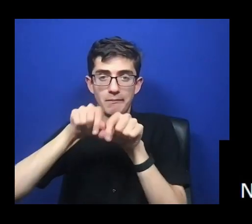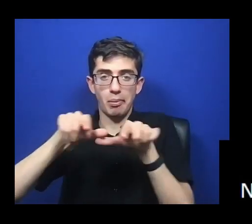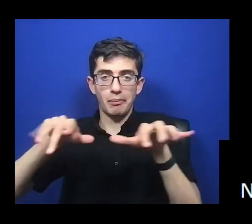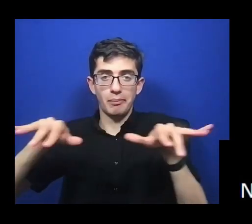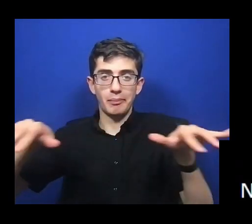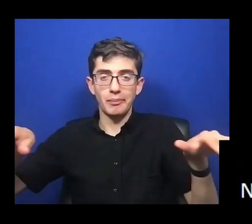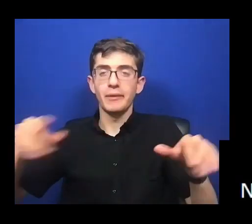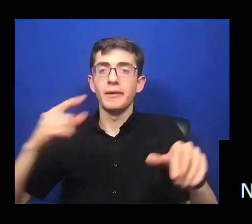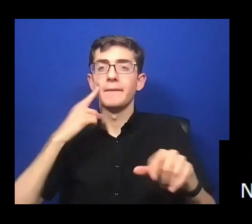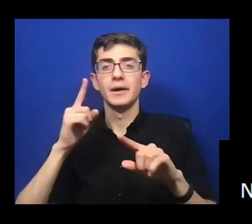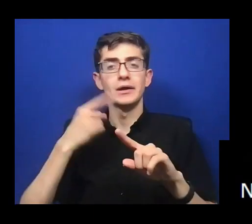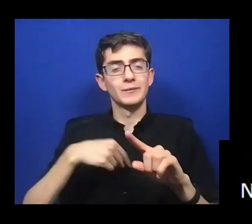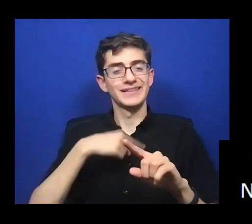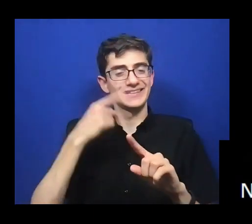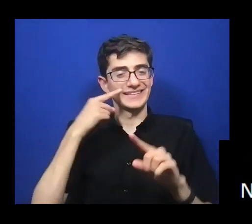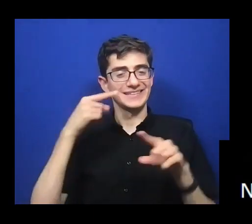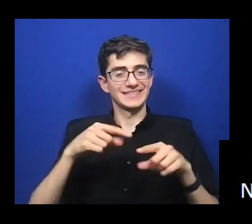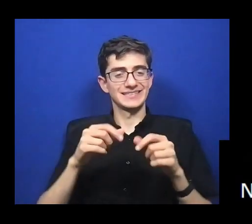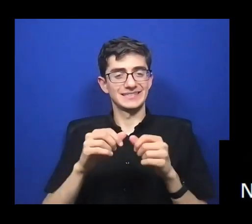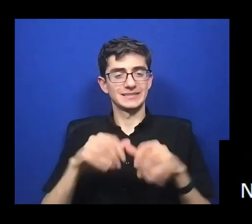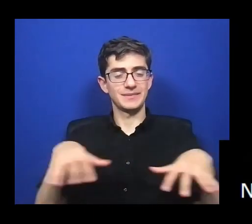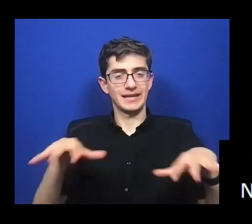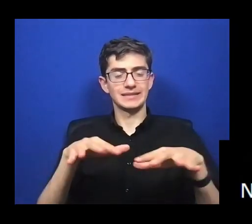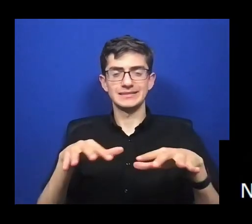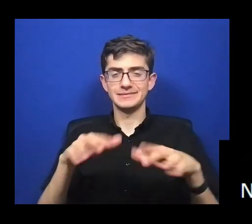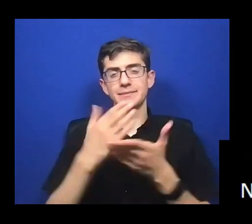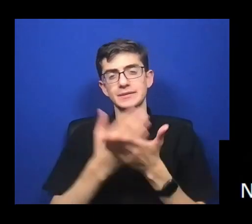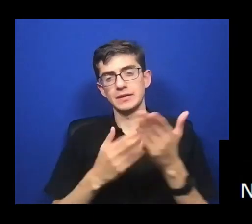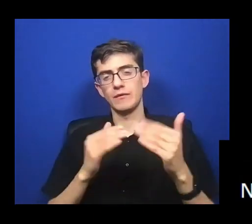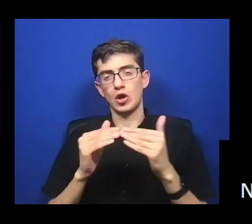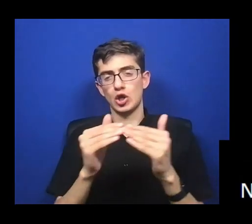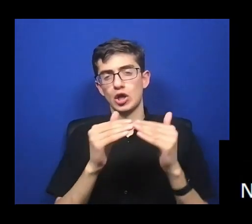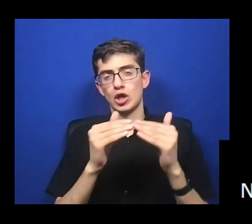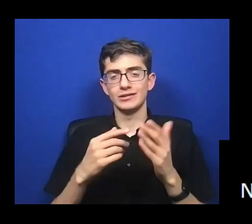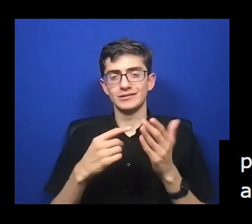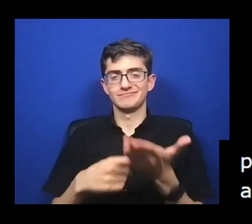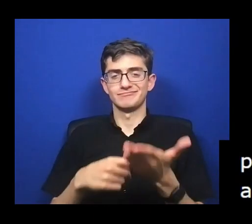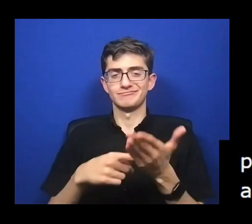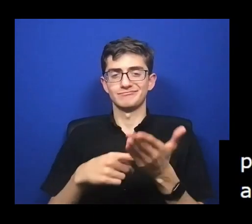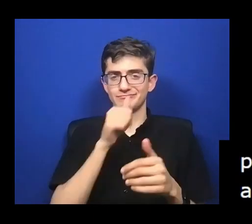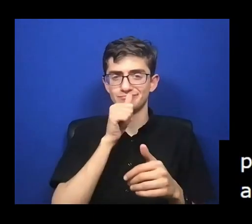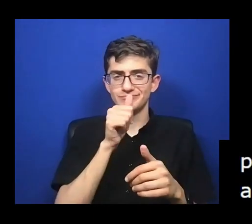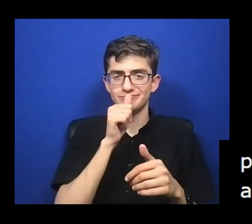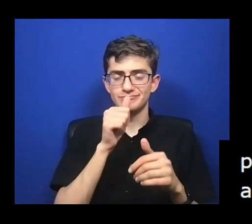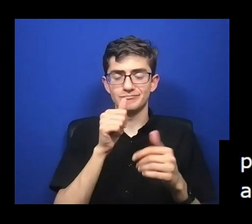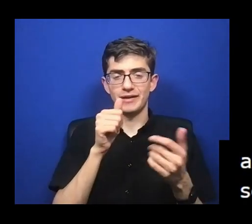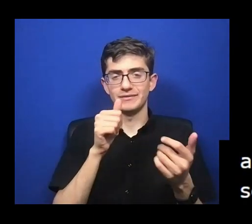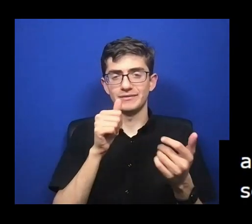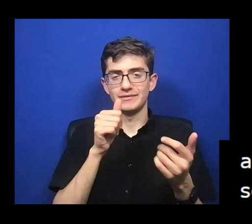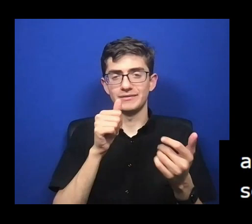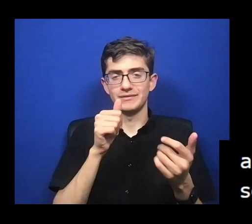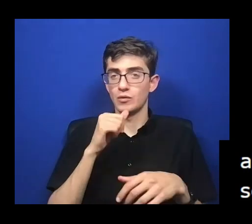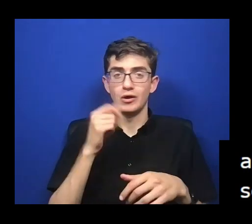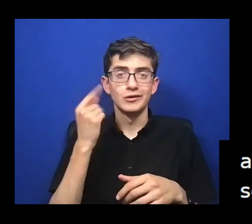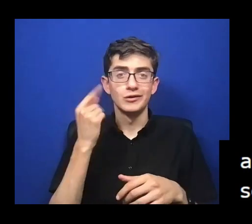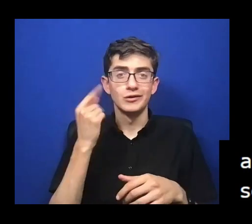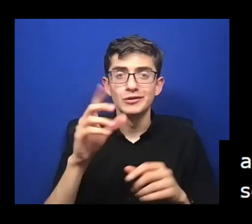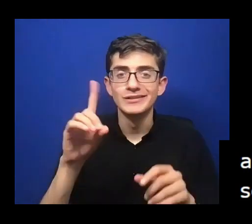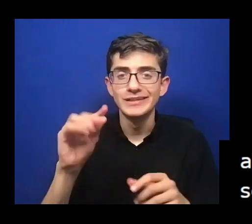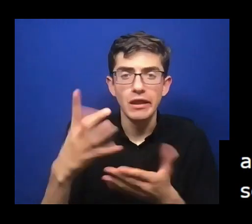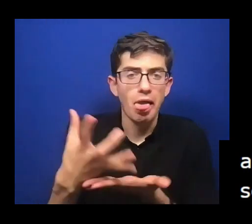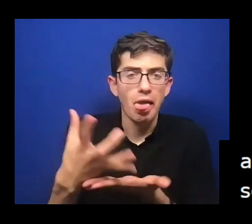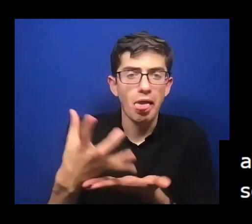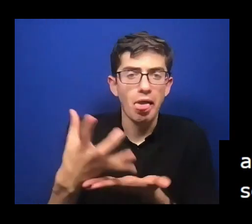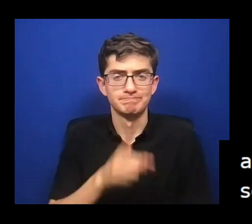space where some of our colleagues talked about issues of privacy. So we don't collect your data. We're not going to give it to anybody. That's just how